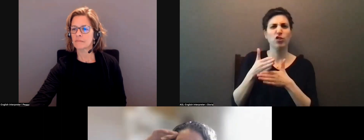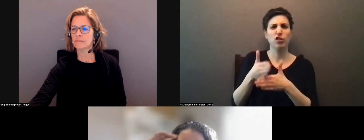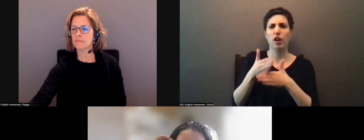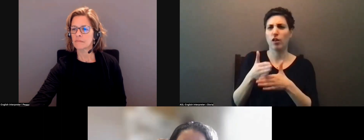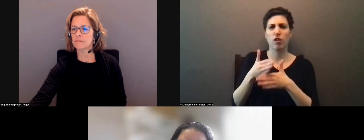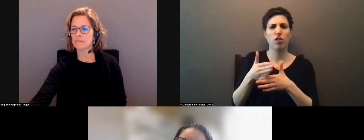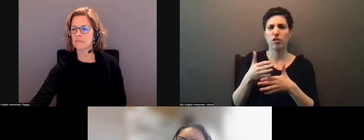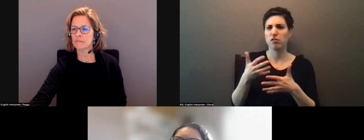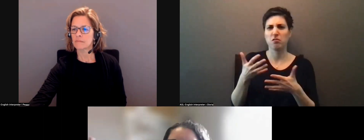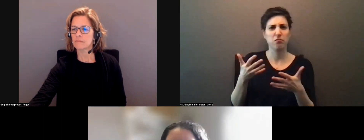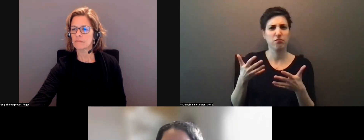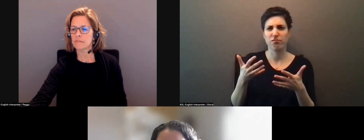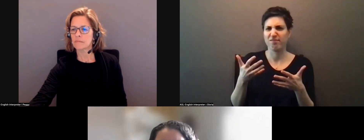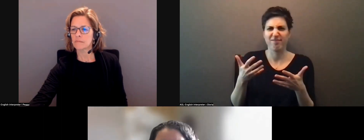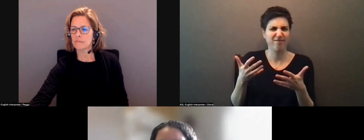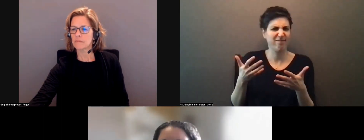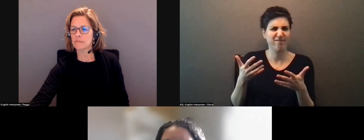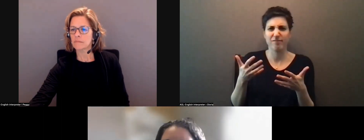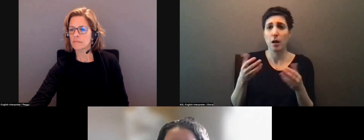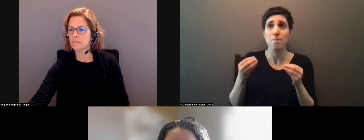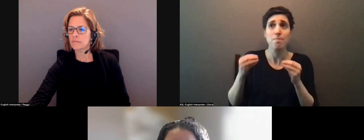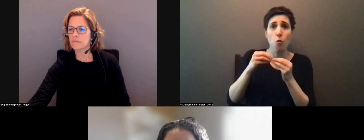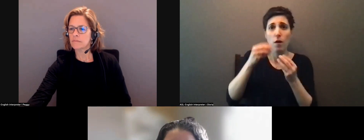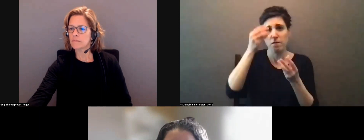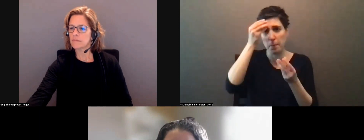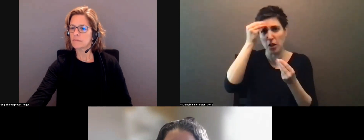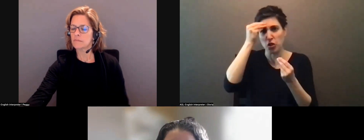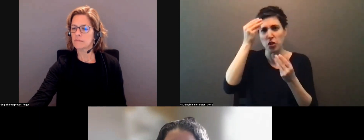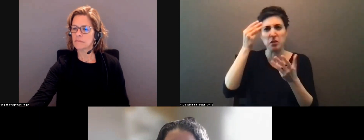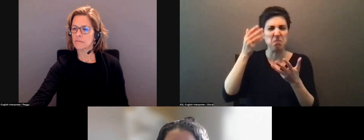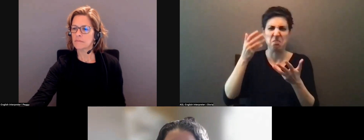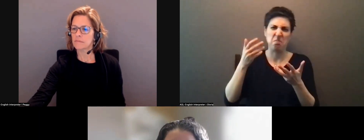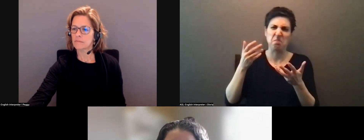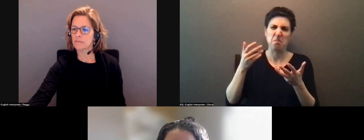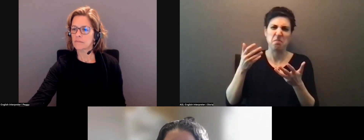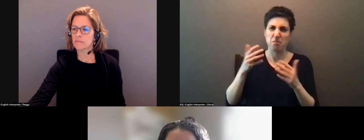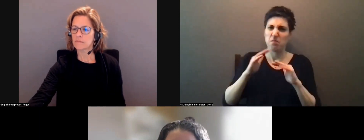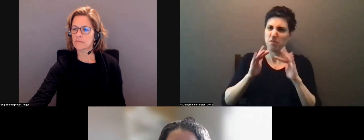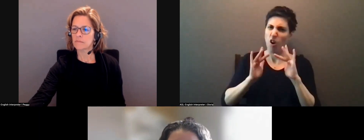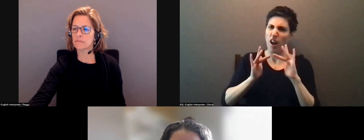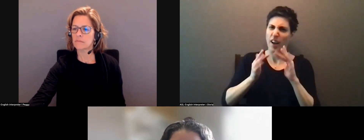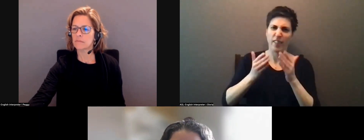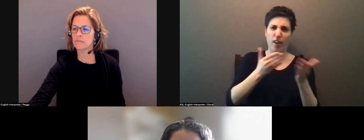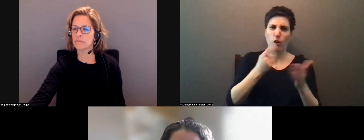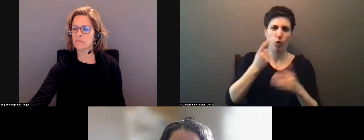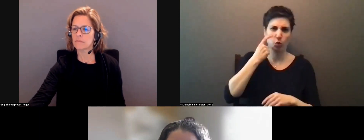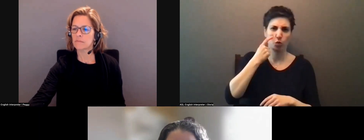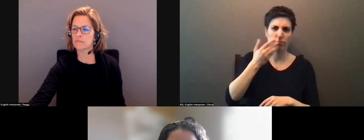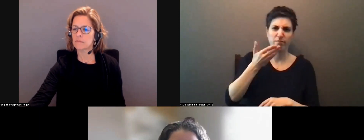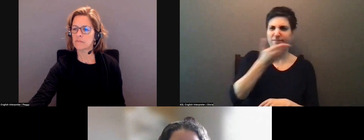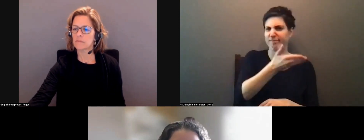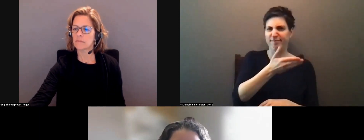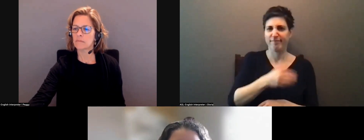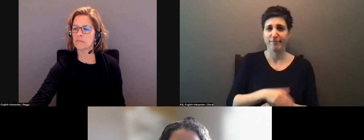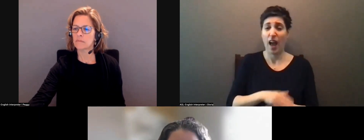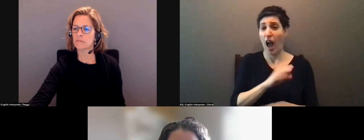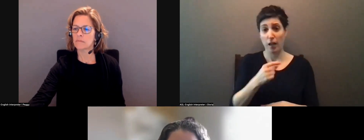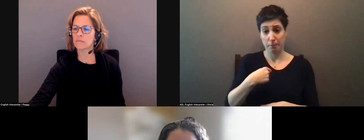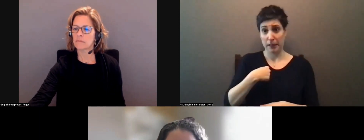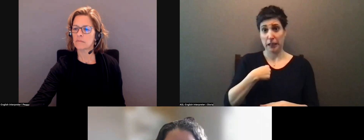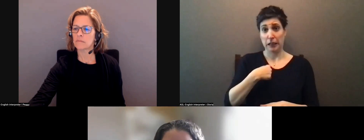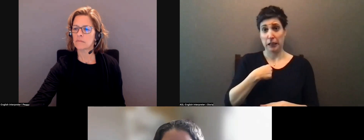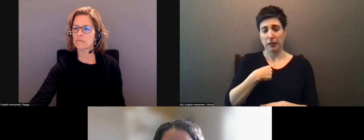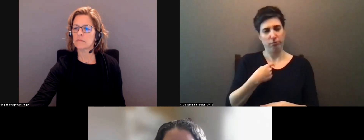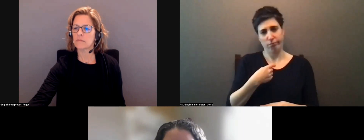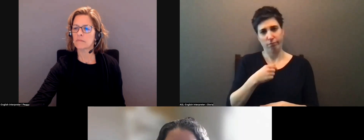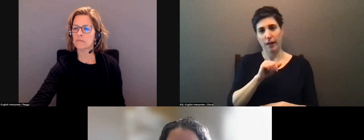there's no like learner information in it. It's a demo. So yes, kudos to Althea for putting it together. And I learned